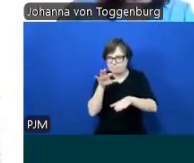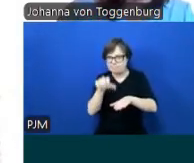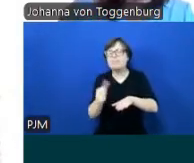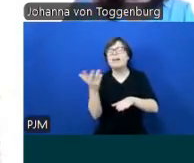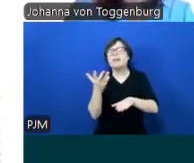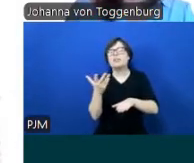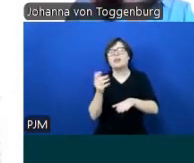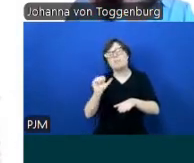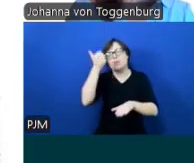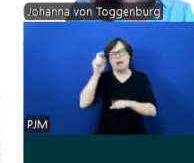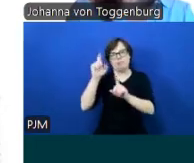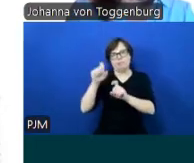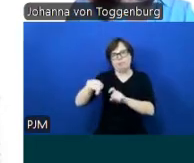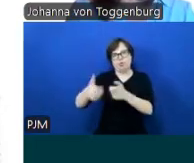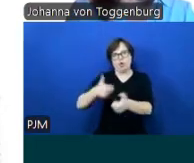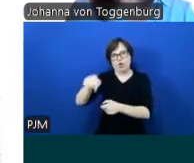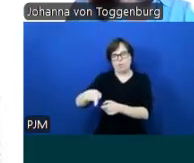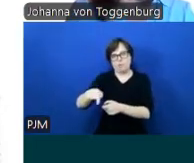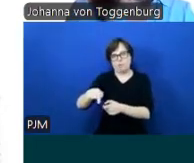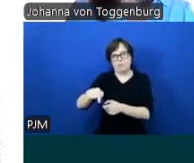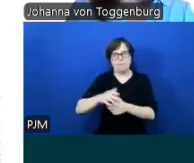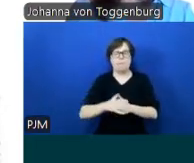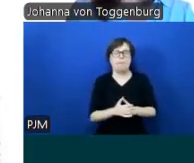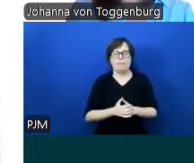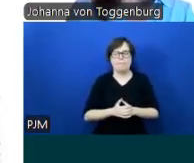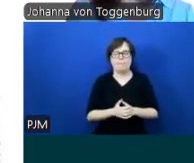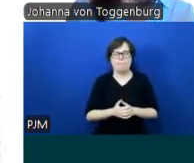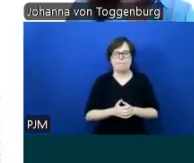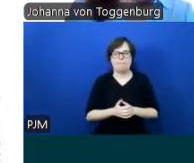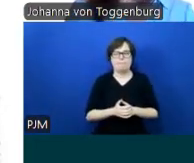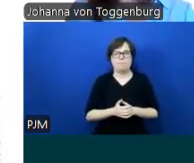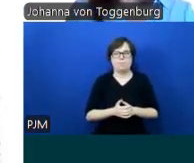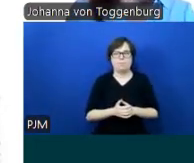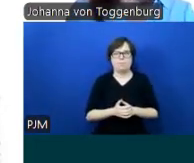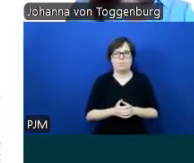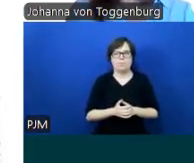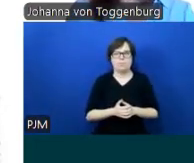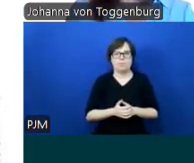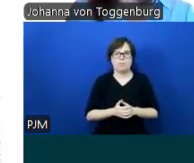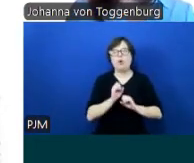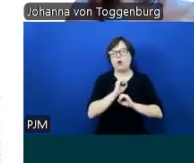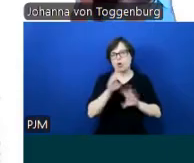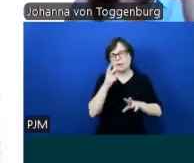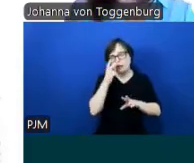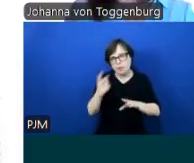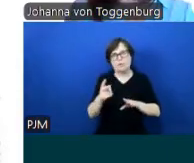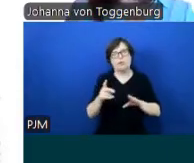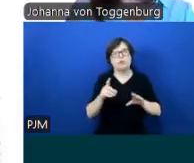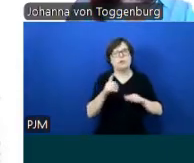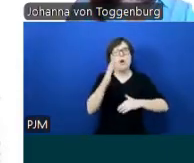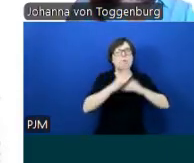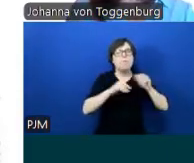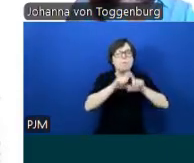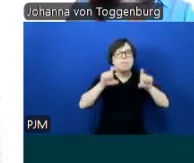mapping here the main traffic routes, the building density, the sealed surfaces, and then the